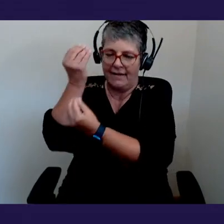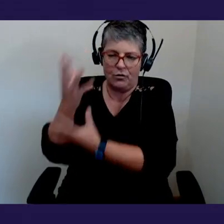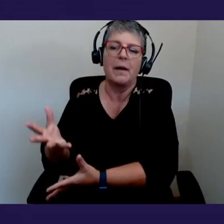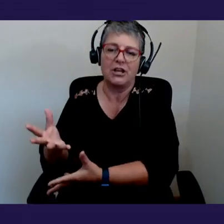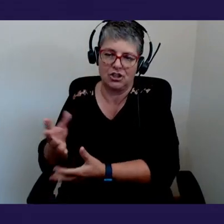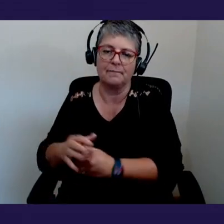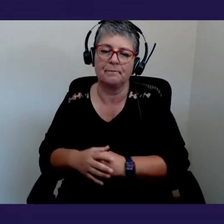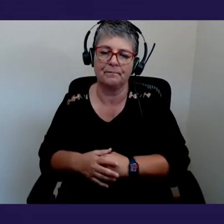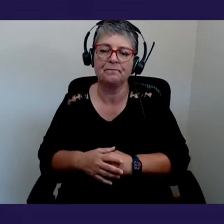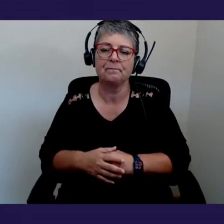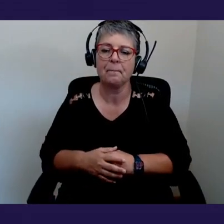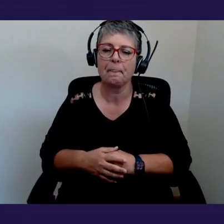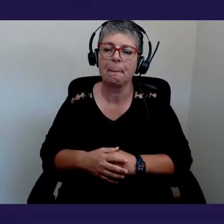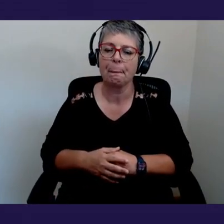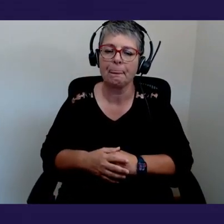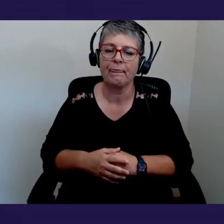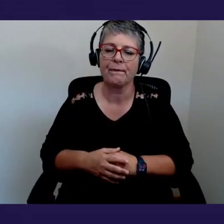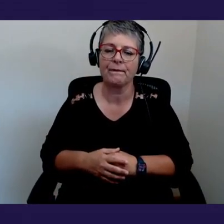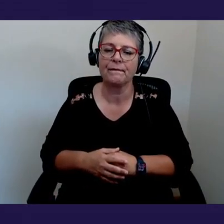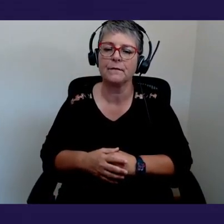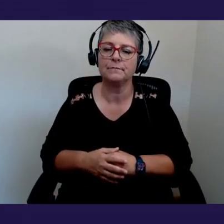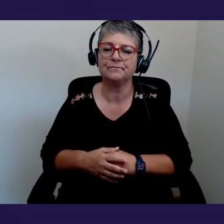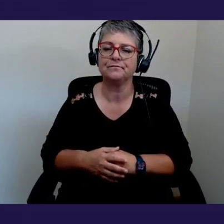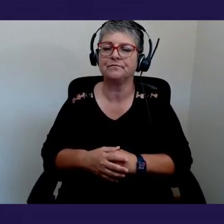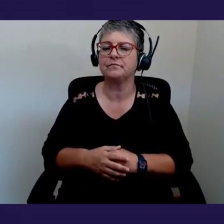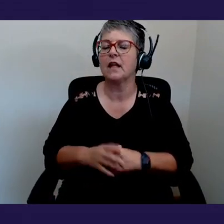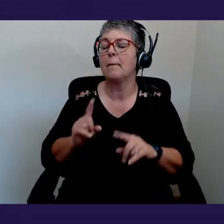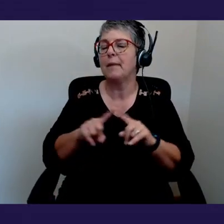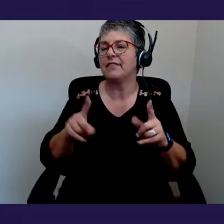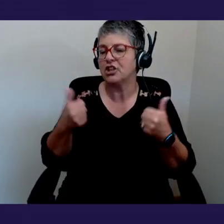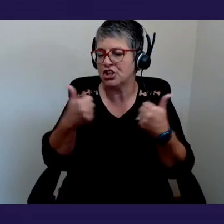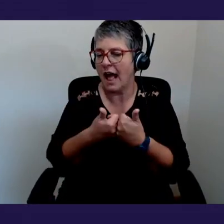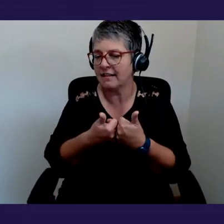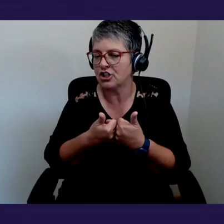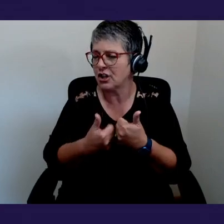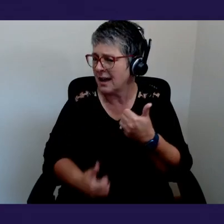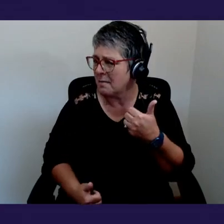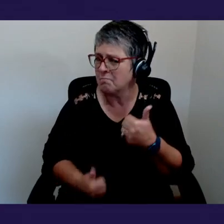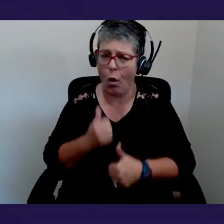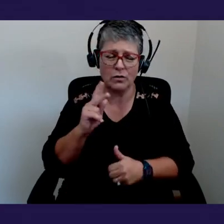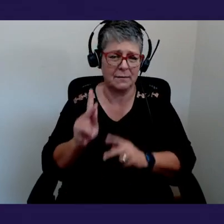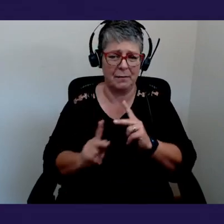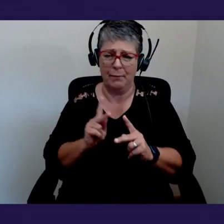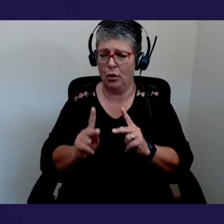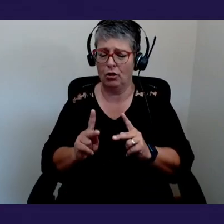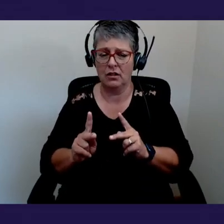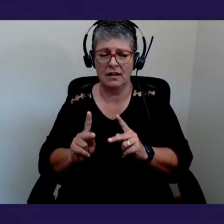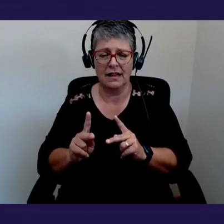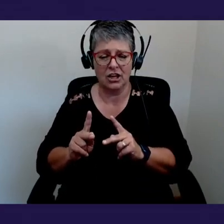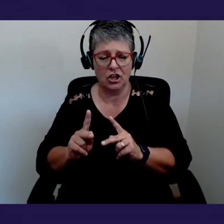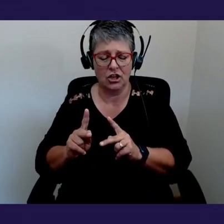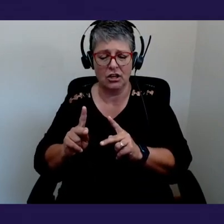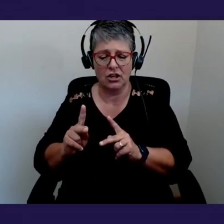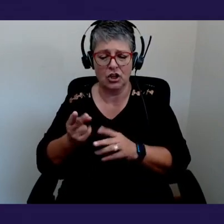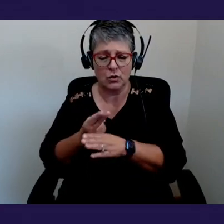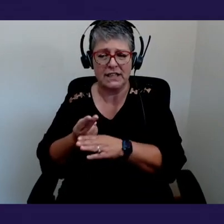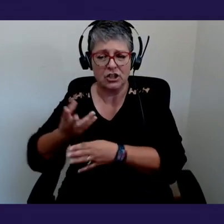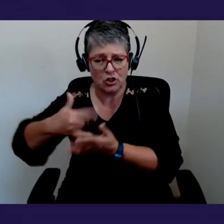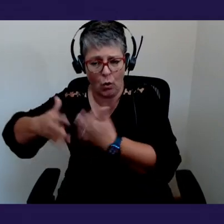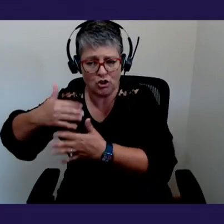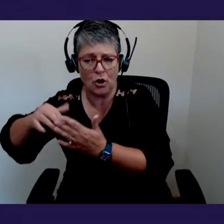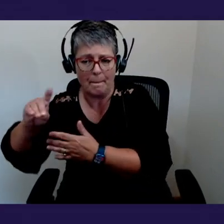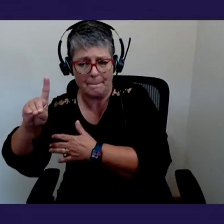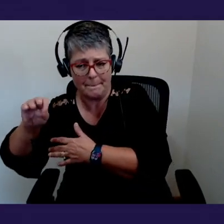health information. The critical challenge is that the vast majority of social listening and data-driven research in the area just counts